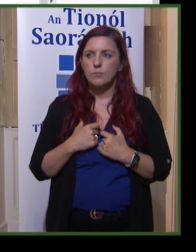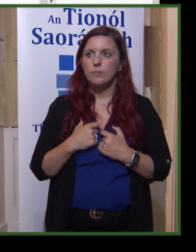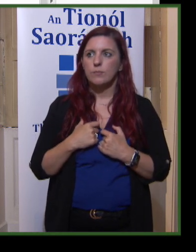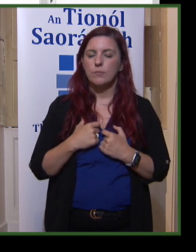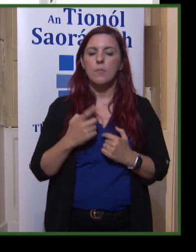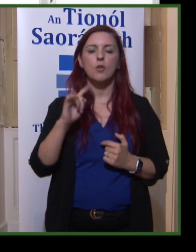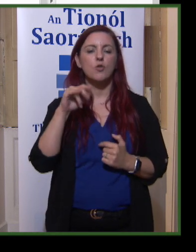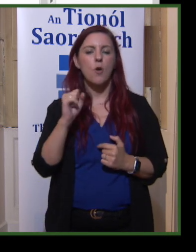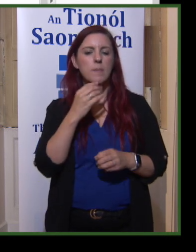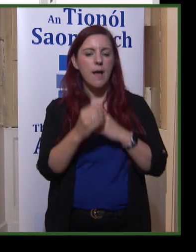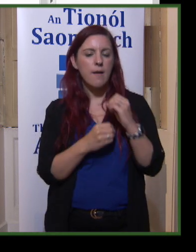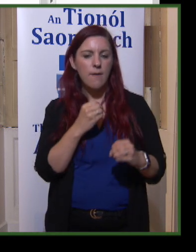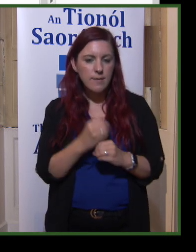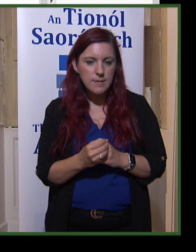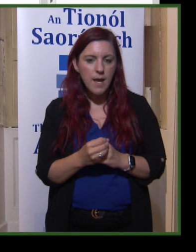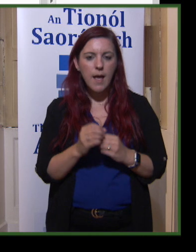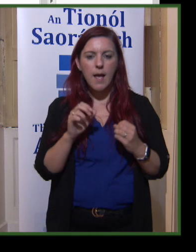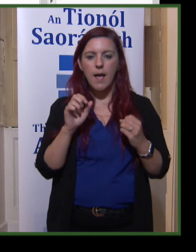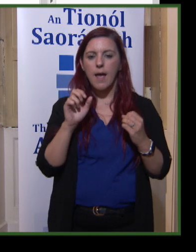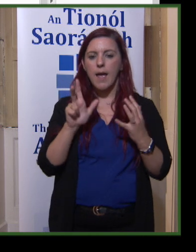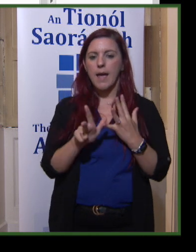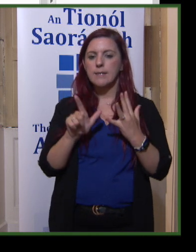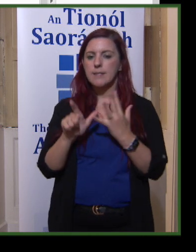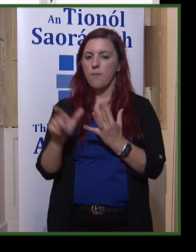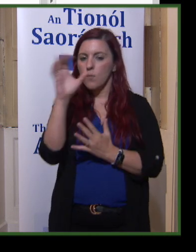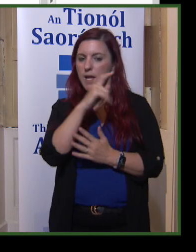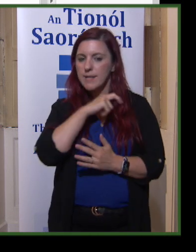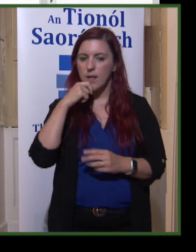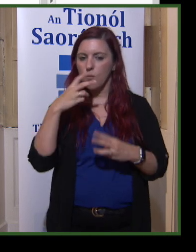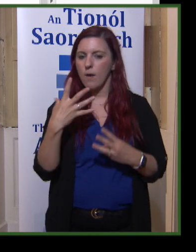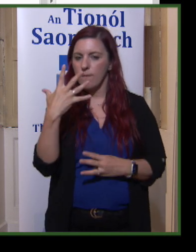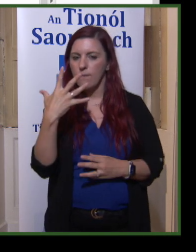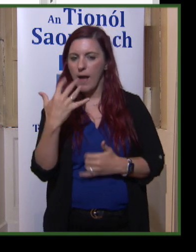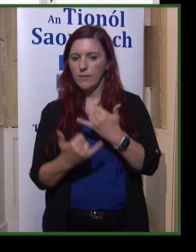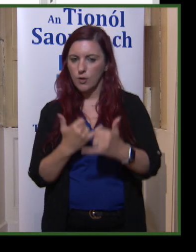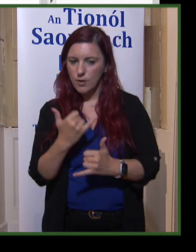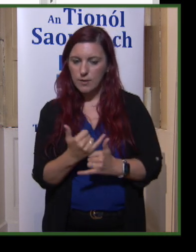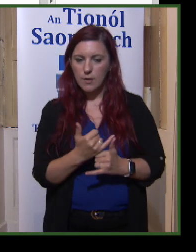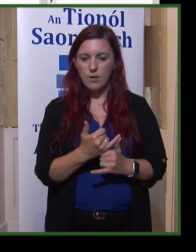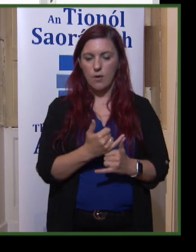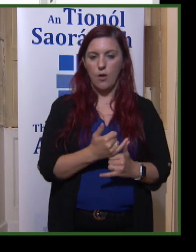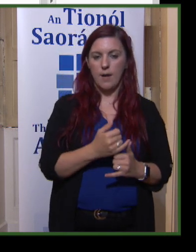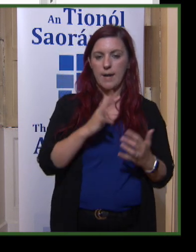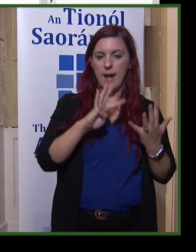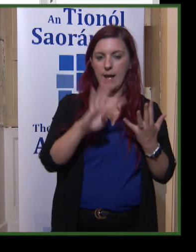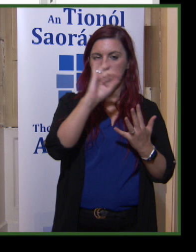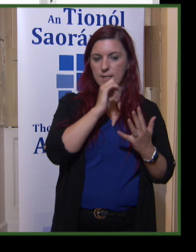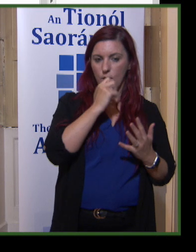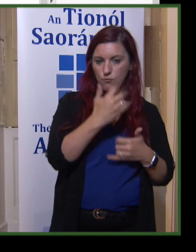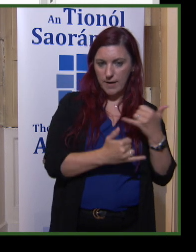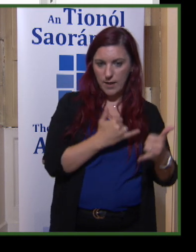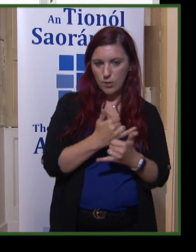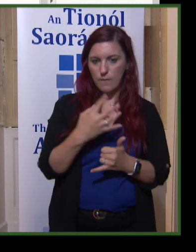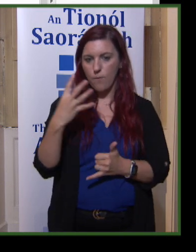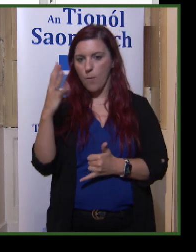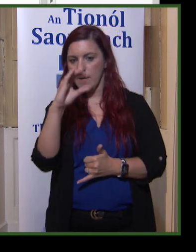office, 87% said 5 years, 9% said 3 years, 4% said other, and nobody said